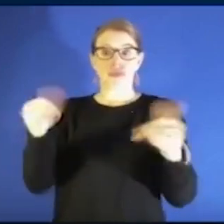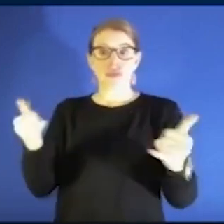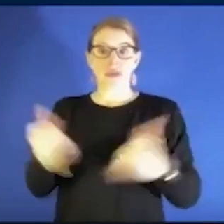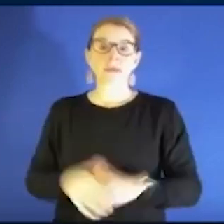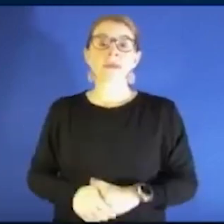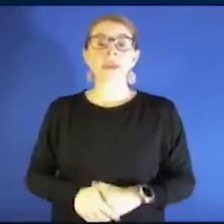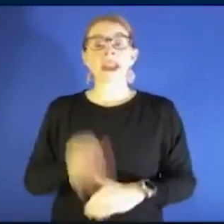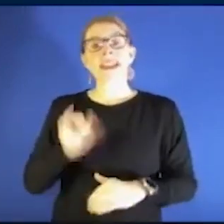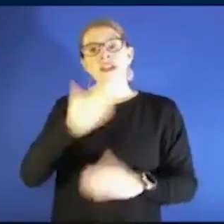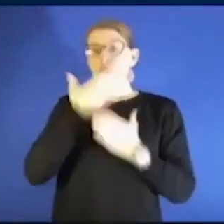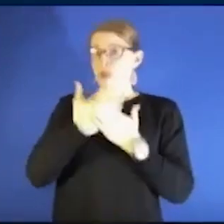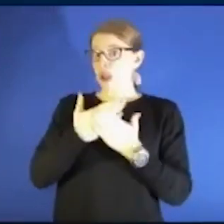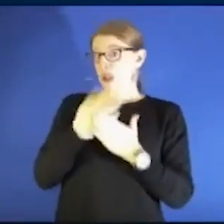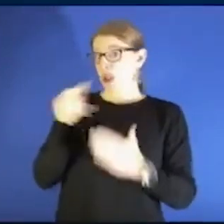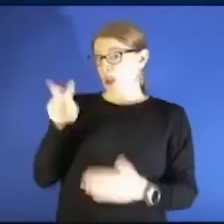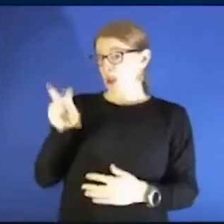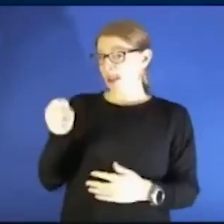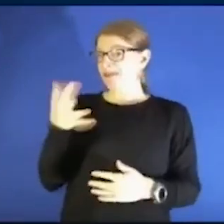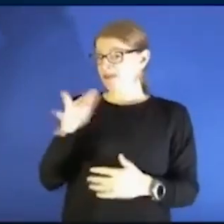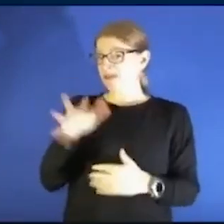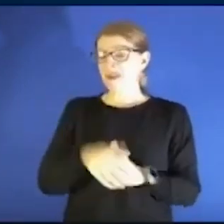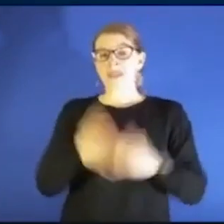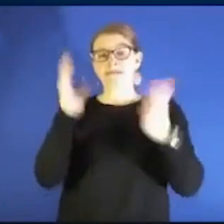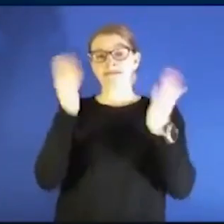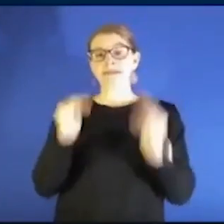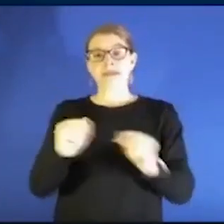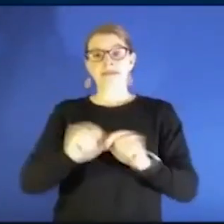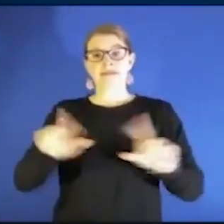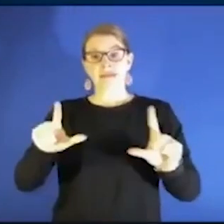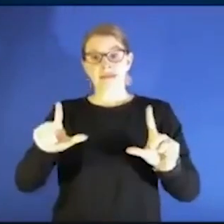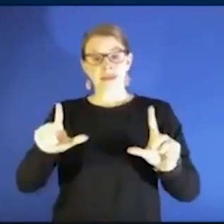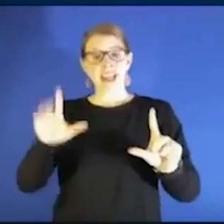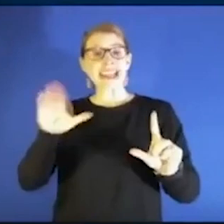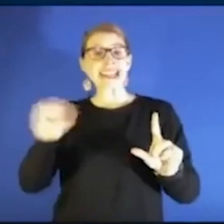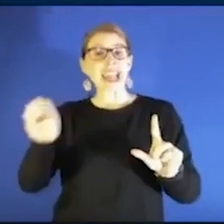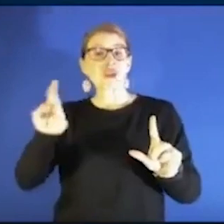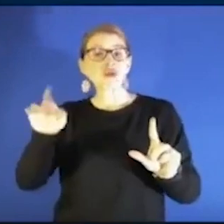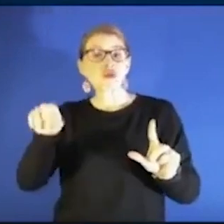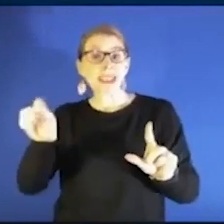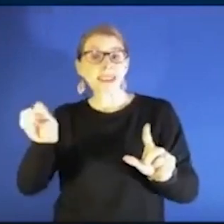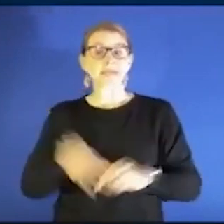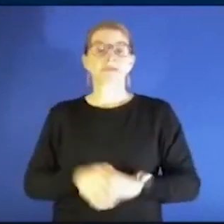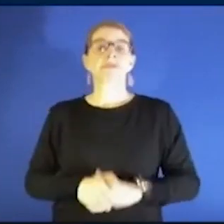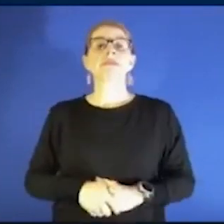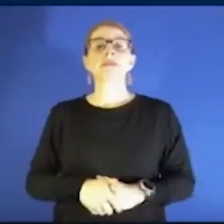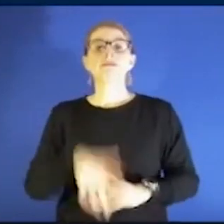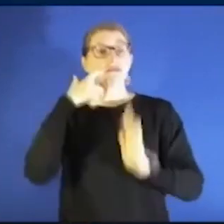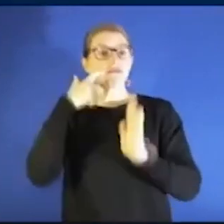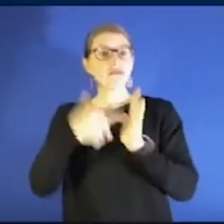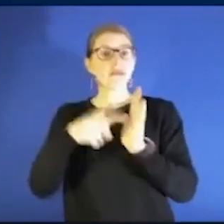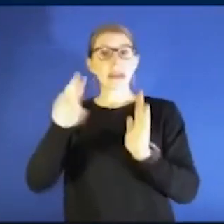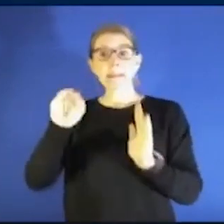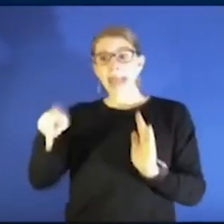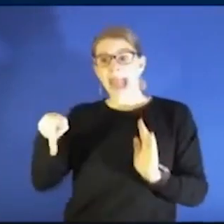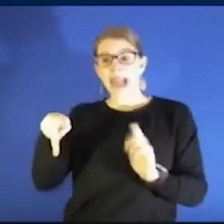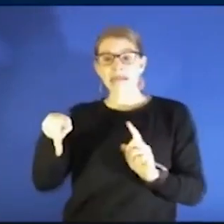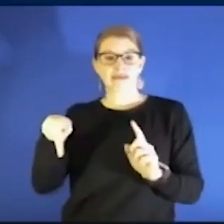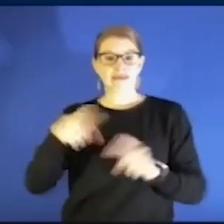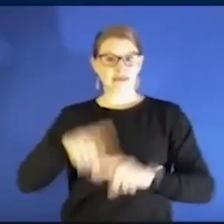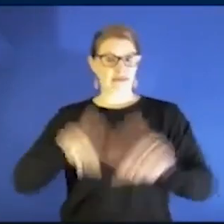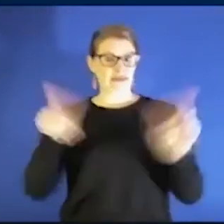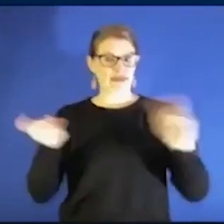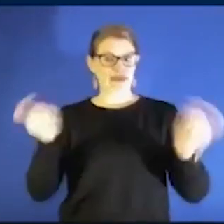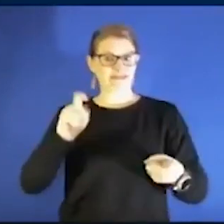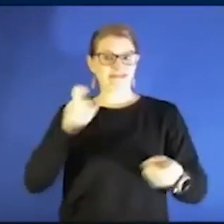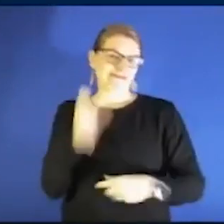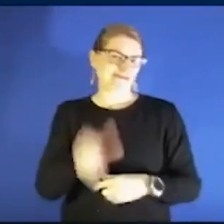news in a way. So we'll move to the next slide and talk a little bit about case rate. So you'll notice that the map doesn't look all that different